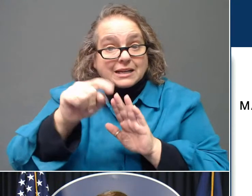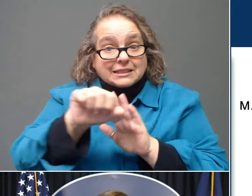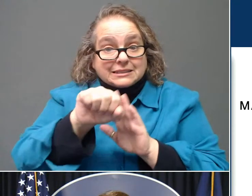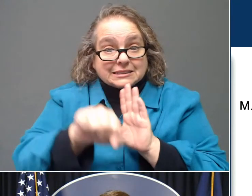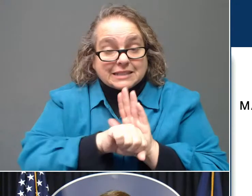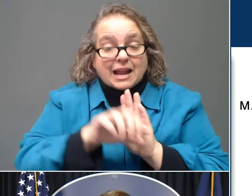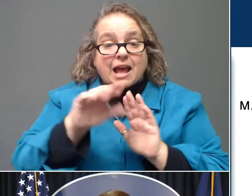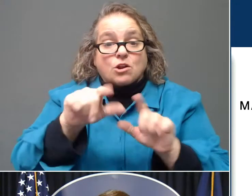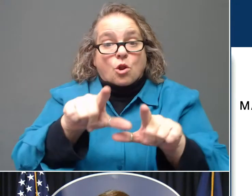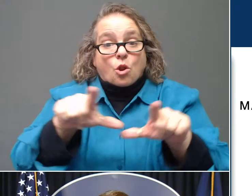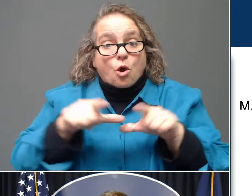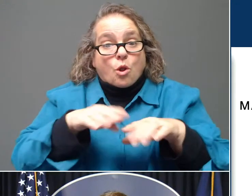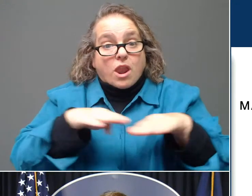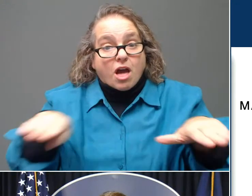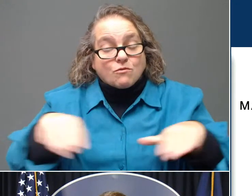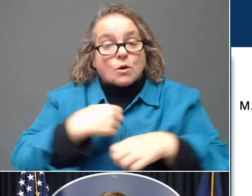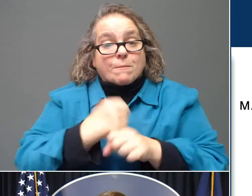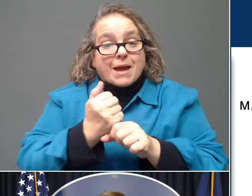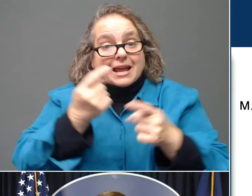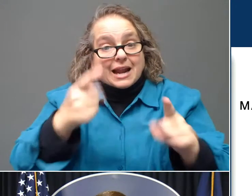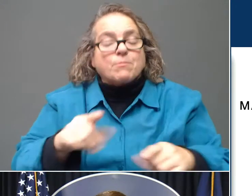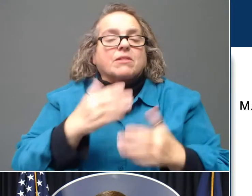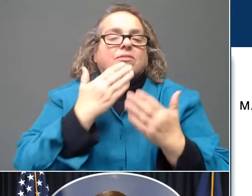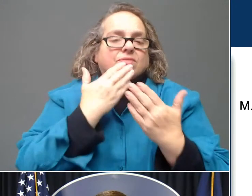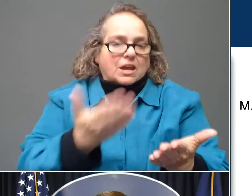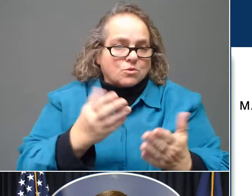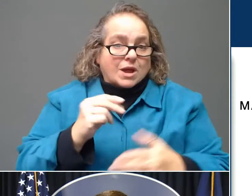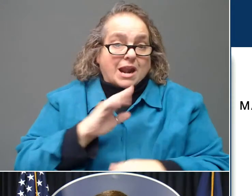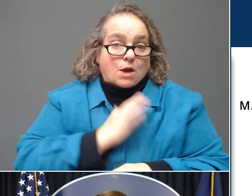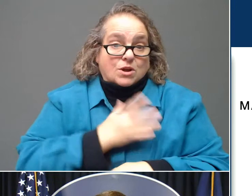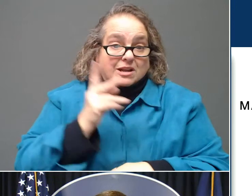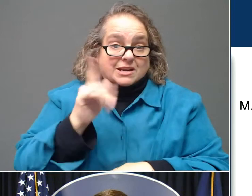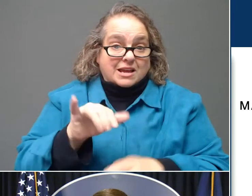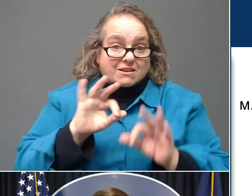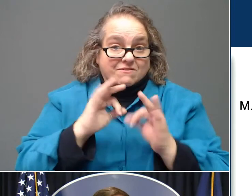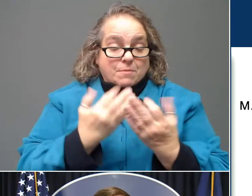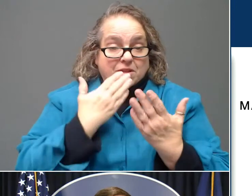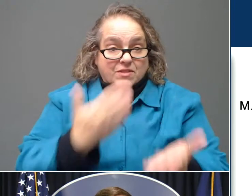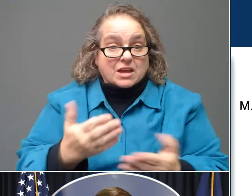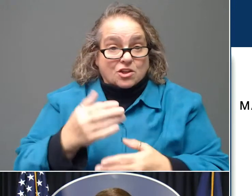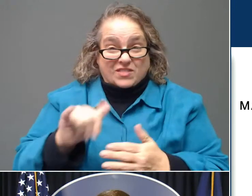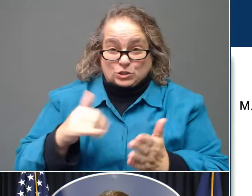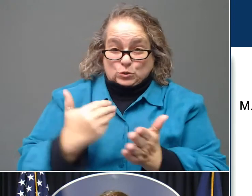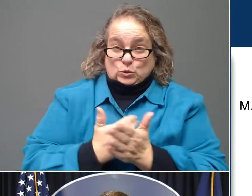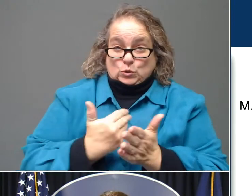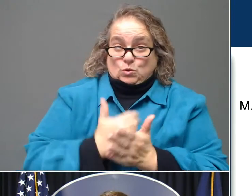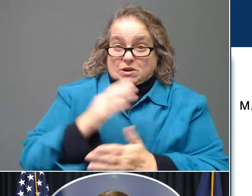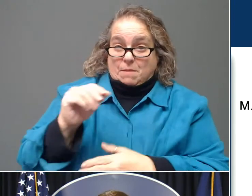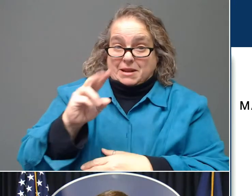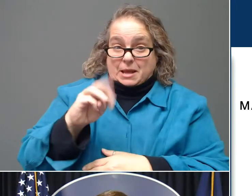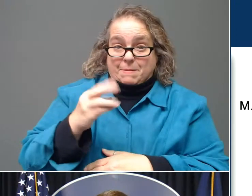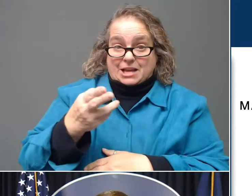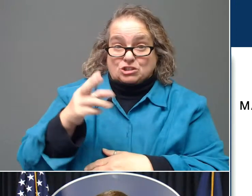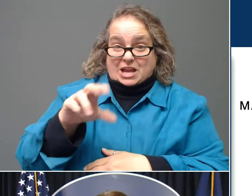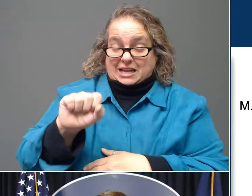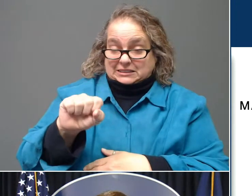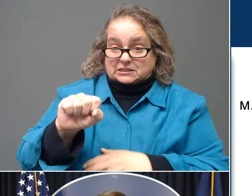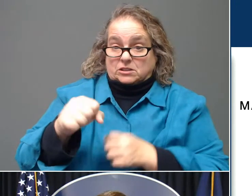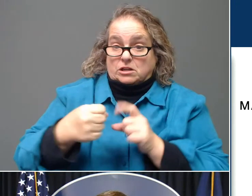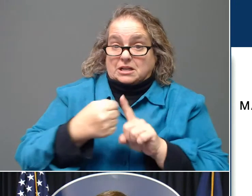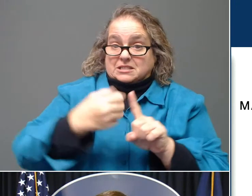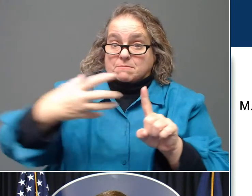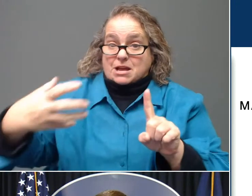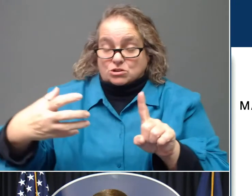Our Kentucky families, thank you. This new MHS location is a great addition to the Bowling Green business community